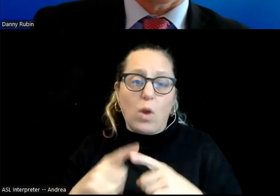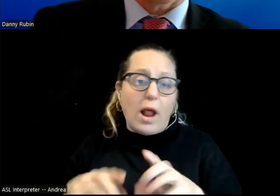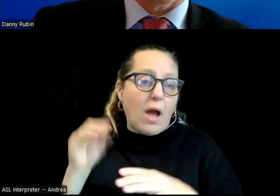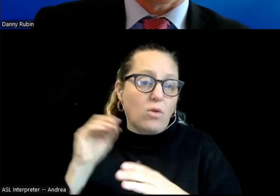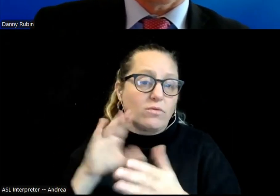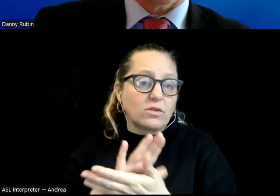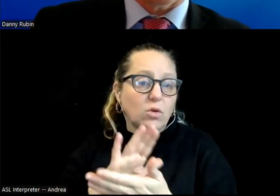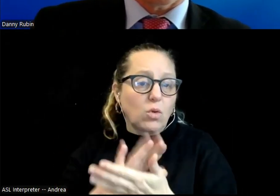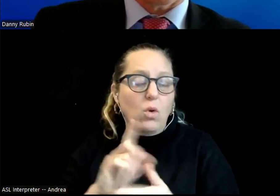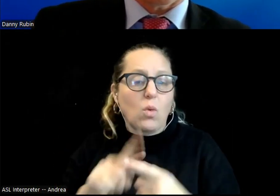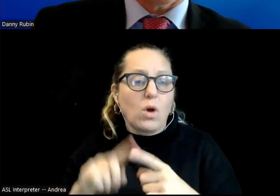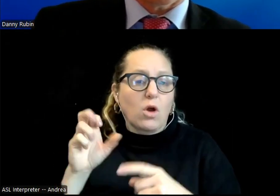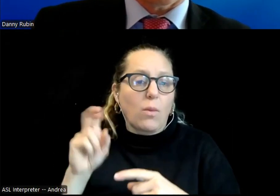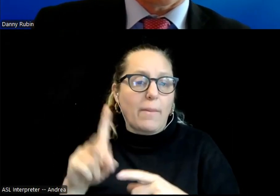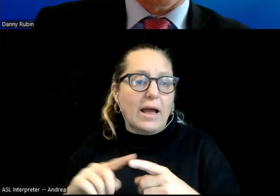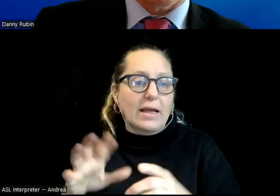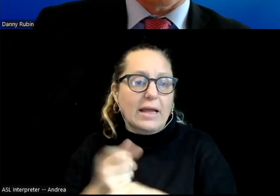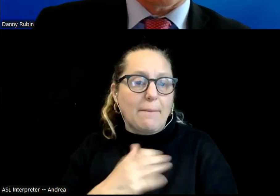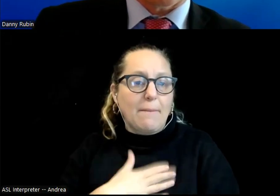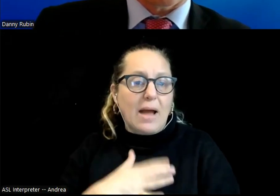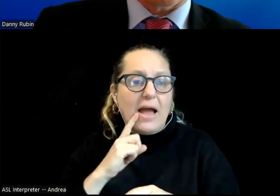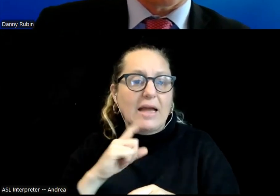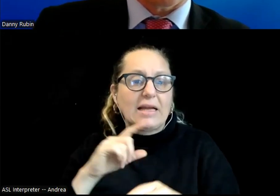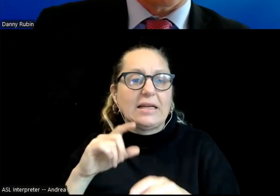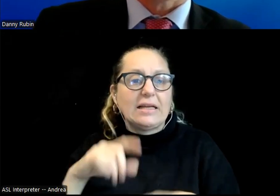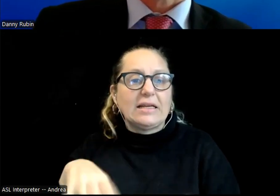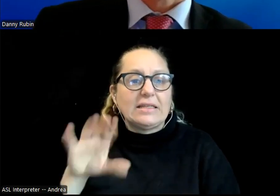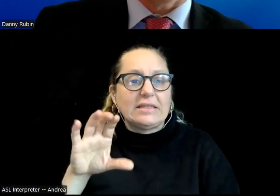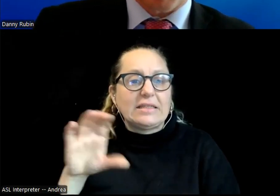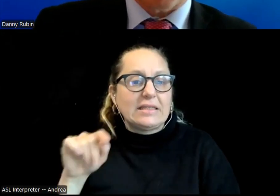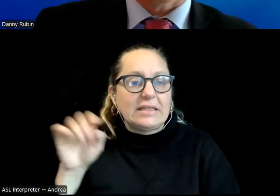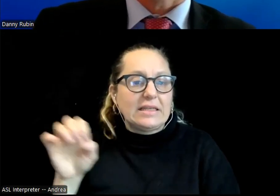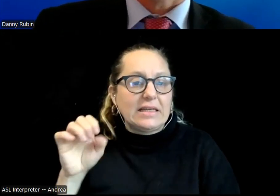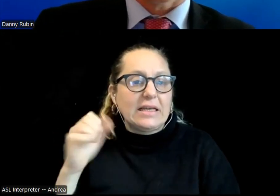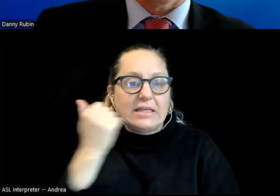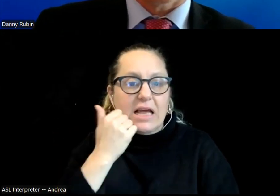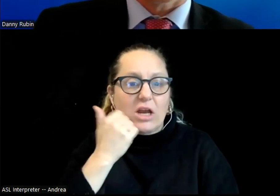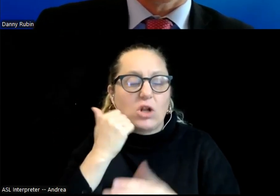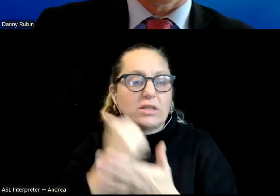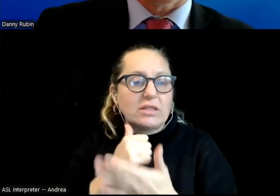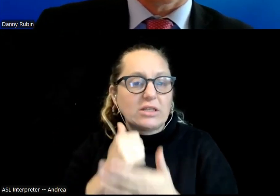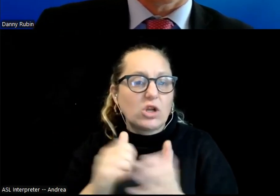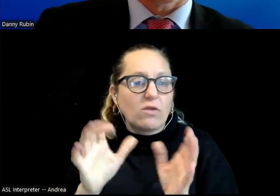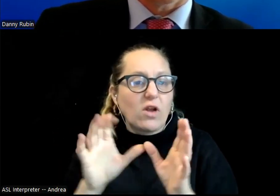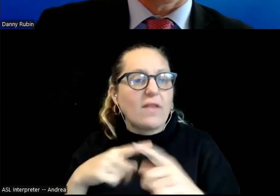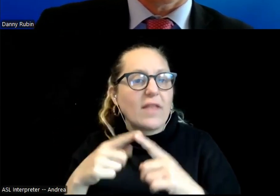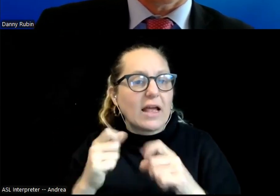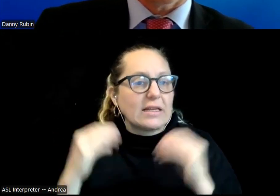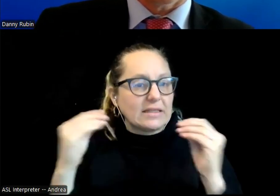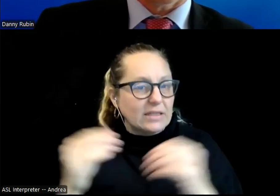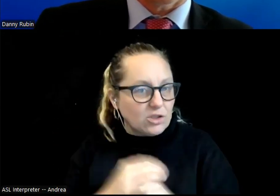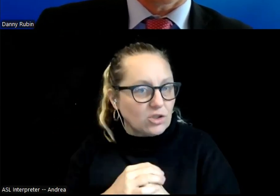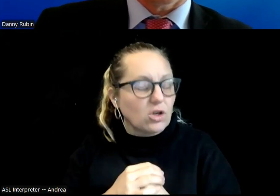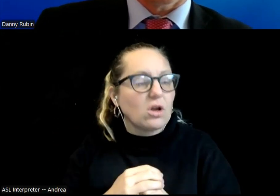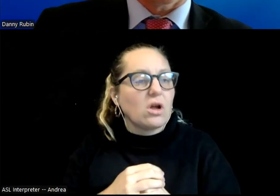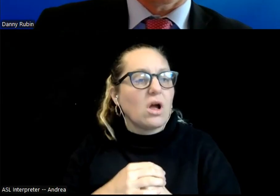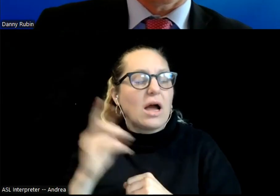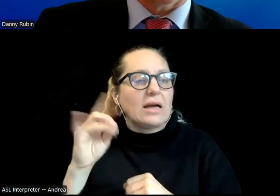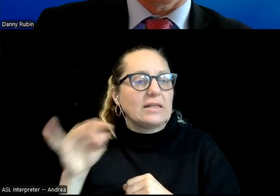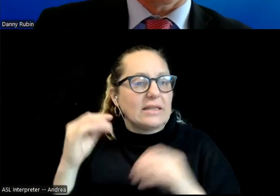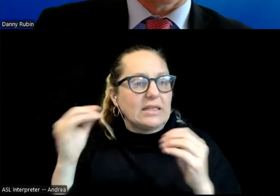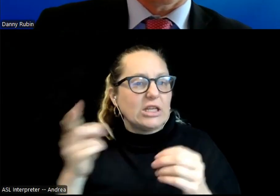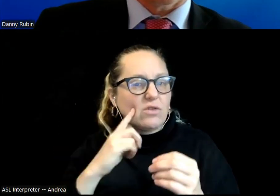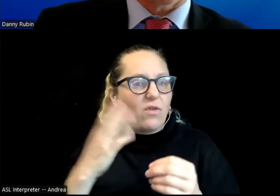back and get my CTE dental assisting certification so that I could teach. And I did teach for